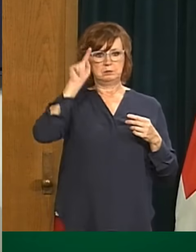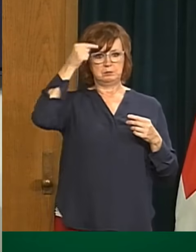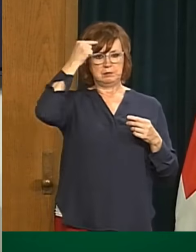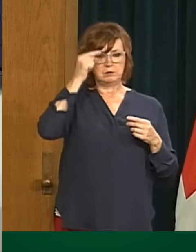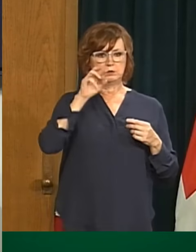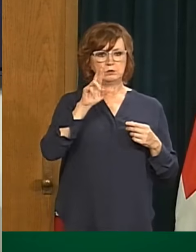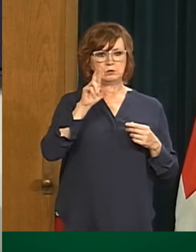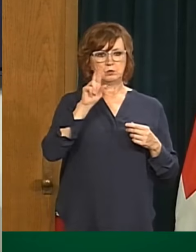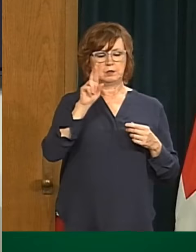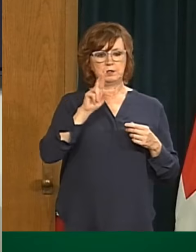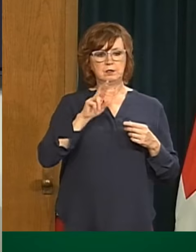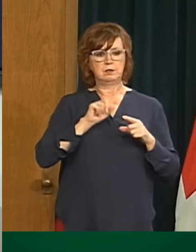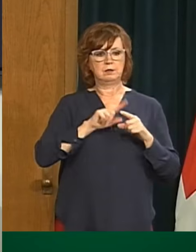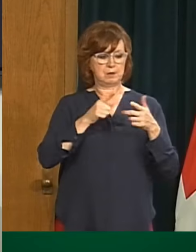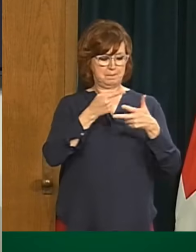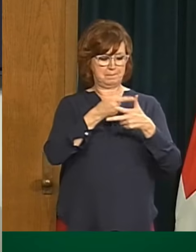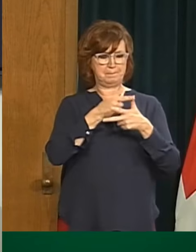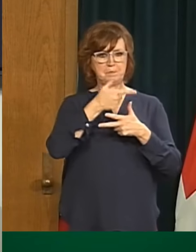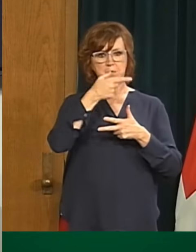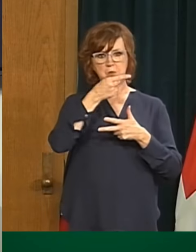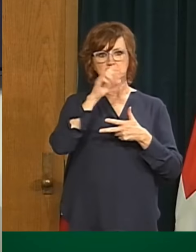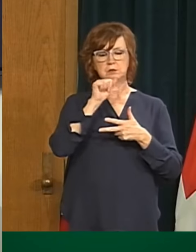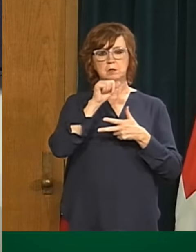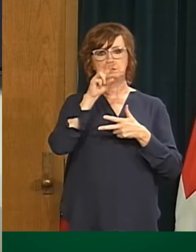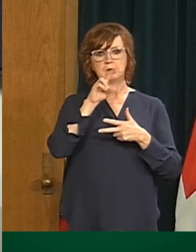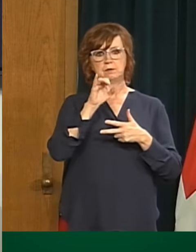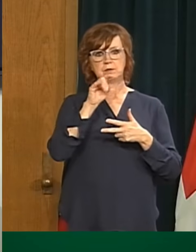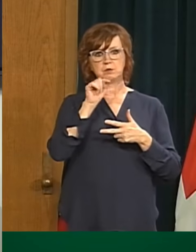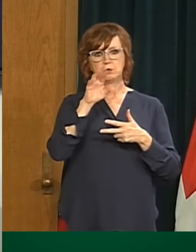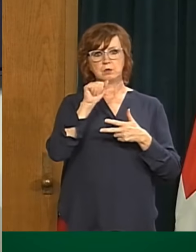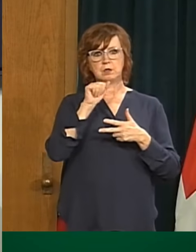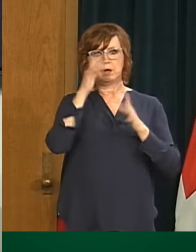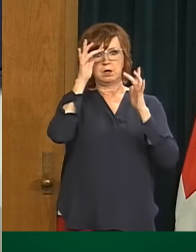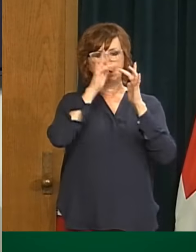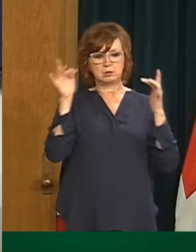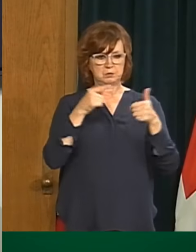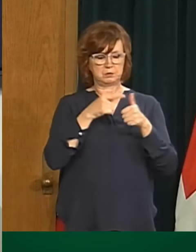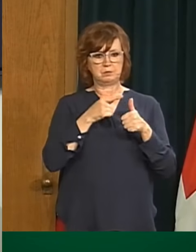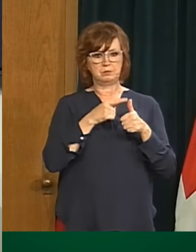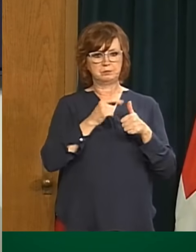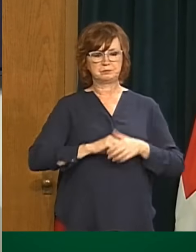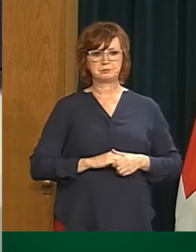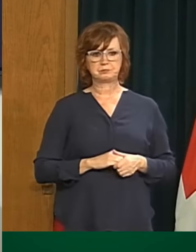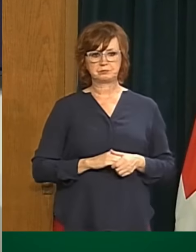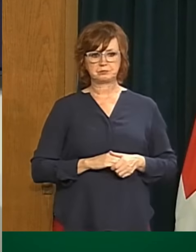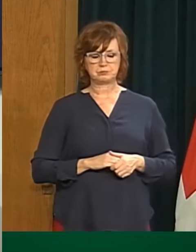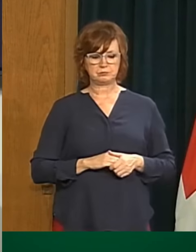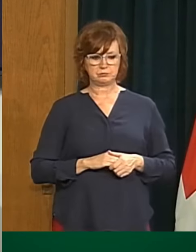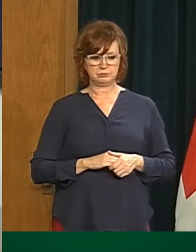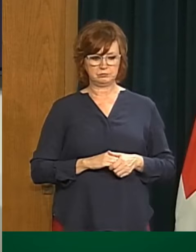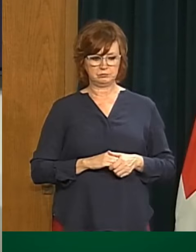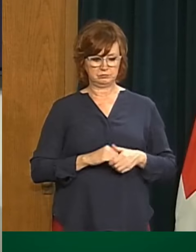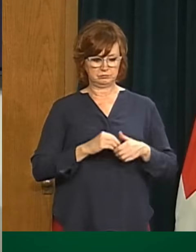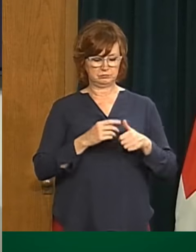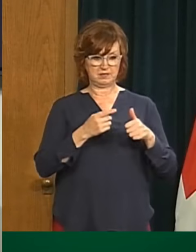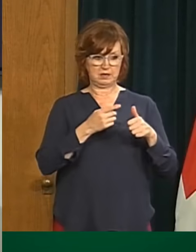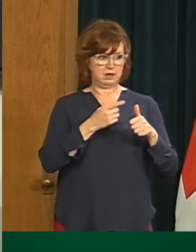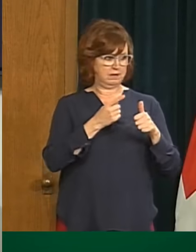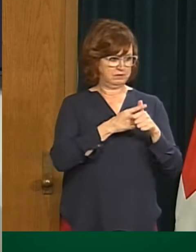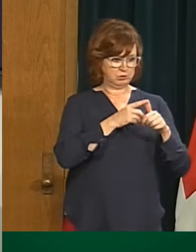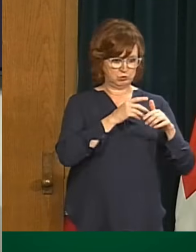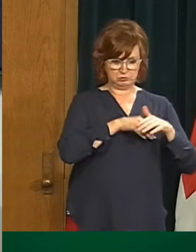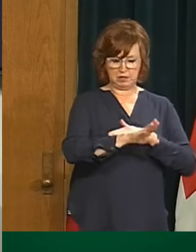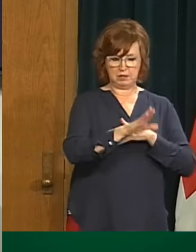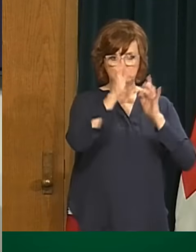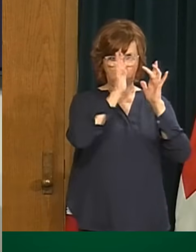outbreak in Prince Albert. Considering that the initial screening process didn't find that this patient had COVID-19,